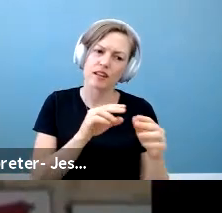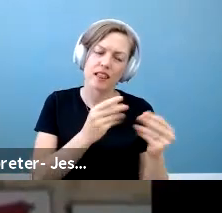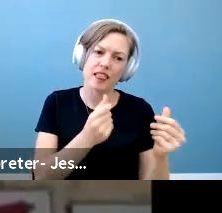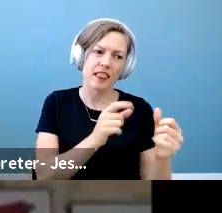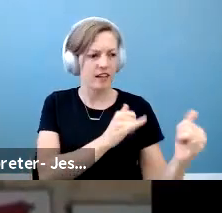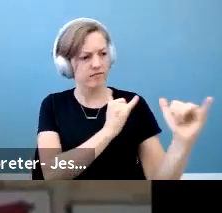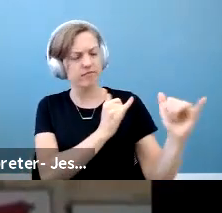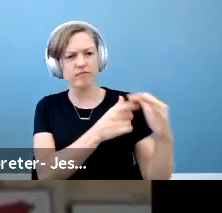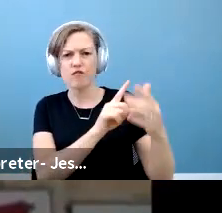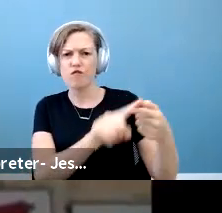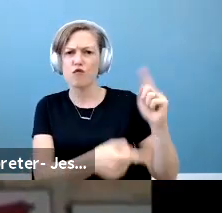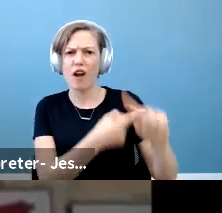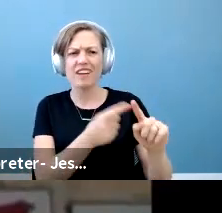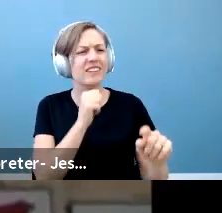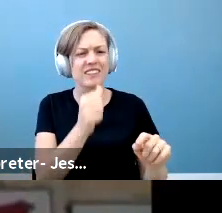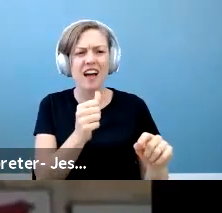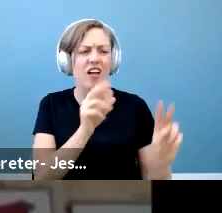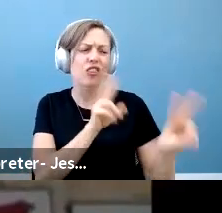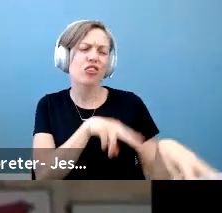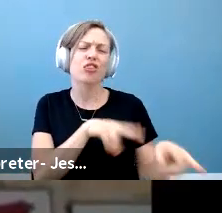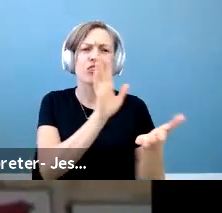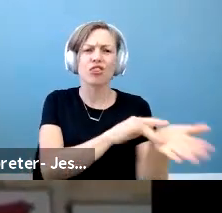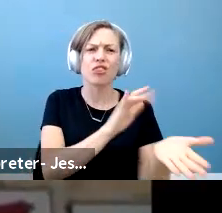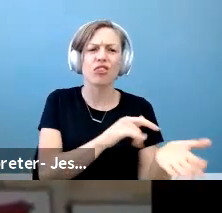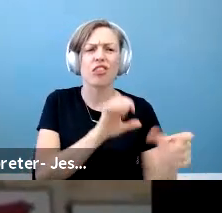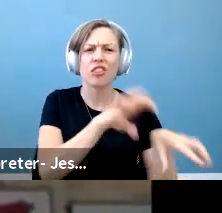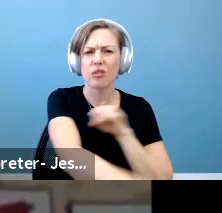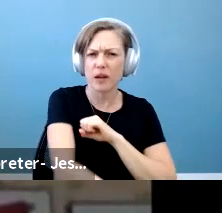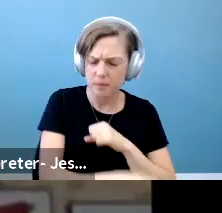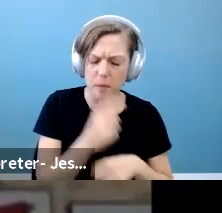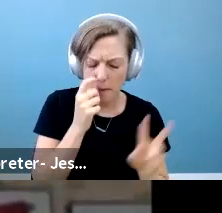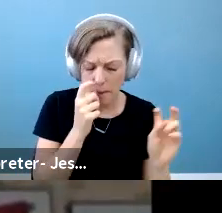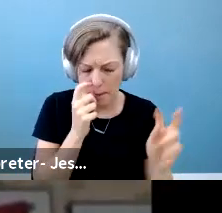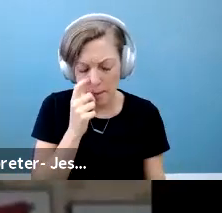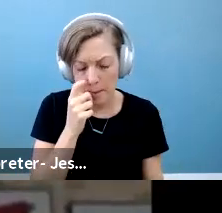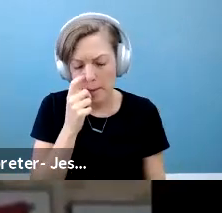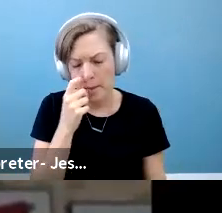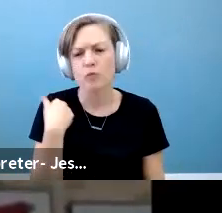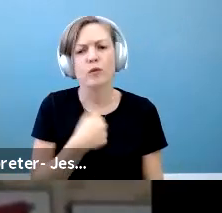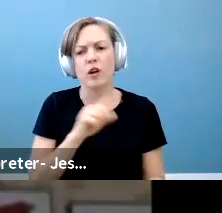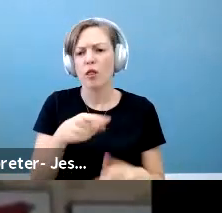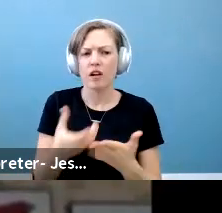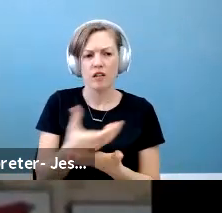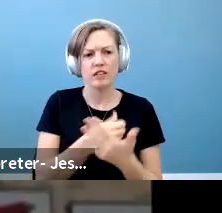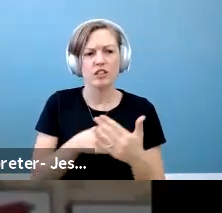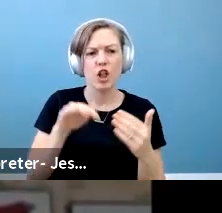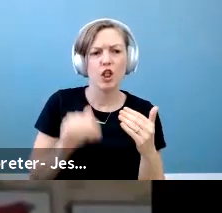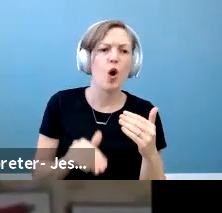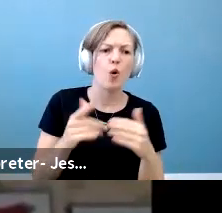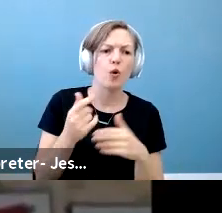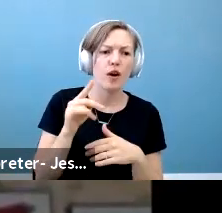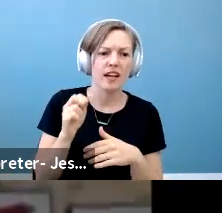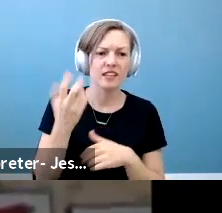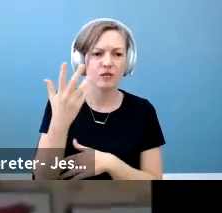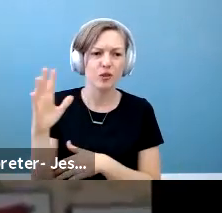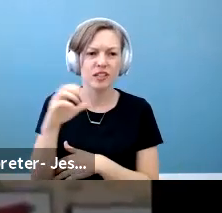not as something to degrade, exploit, or rape. We only harvest low-grade wood and defective